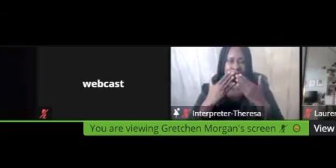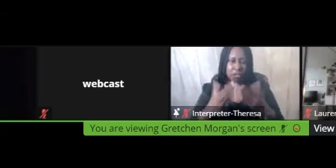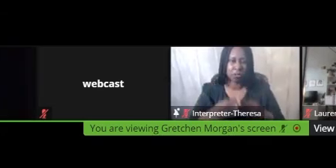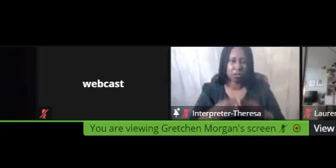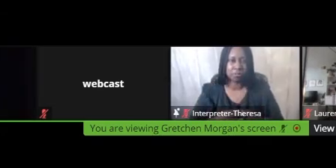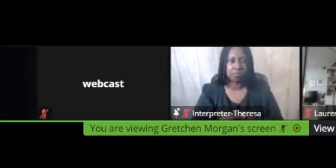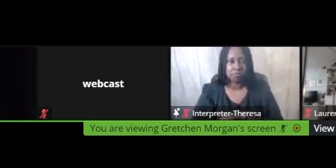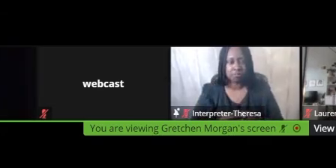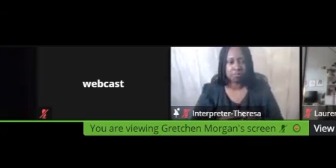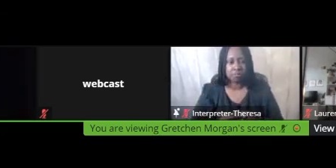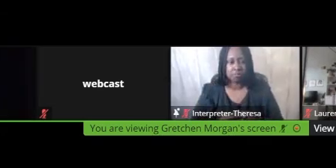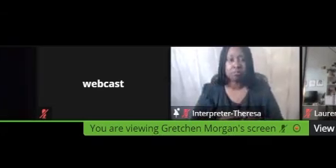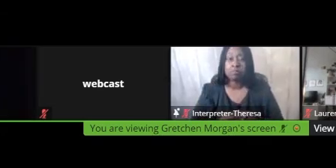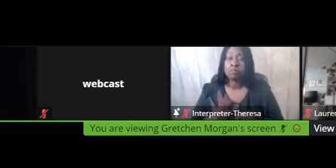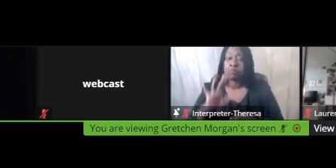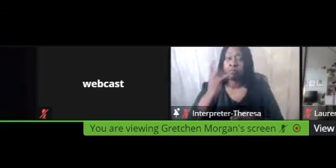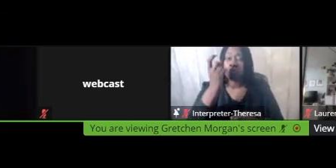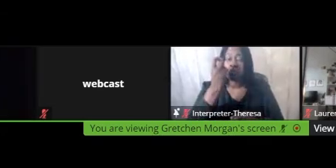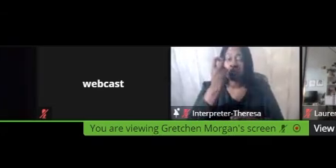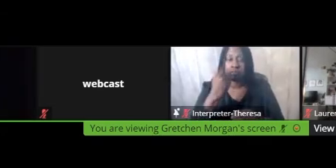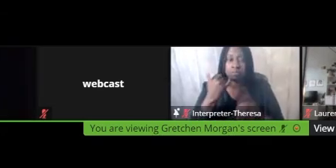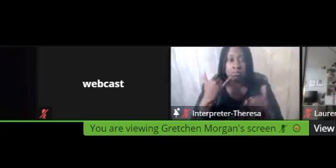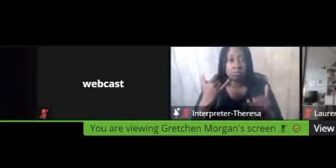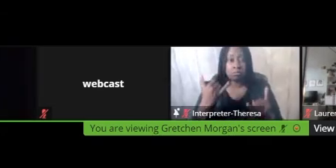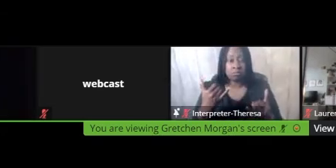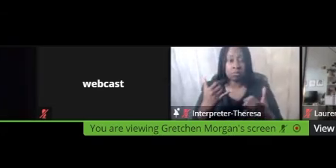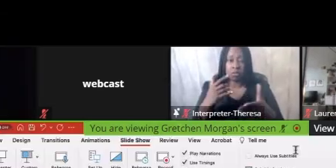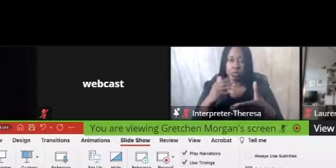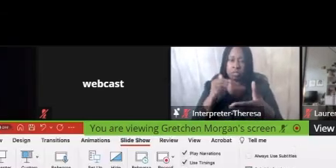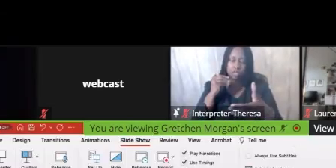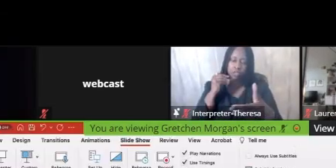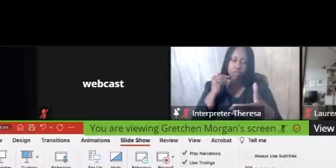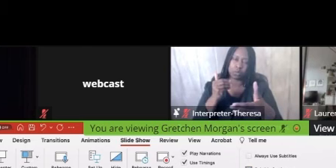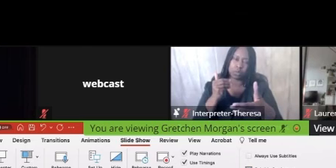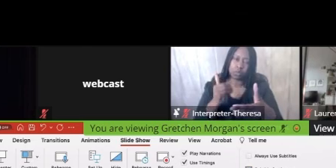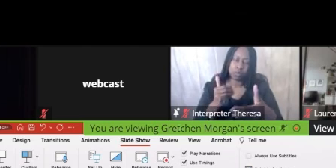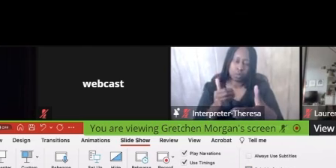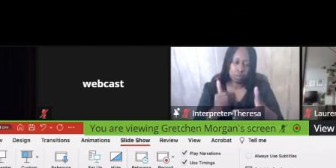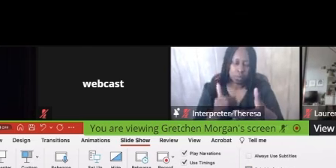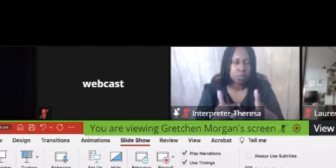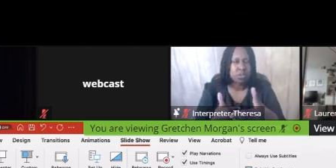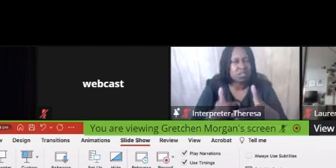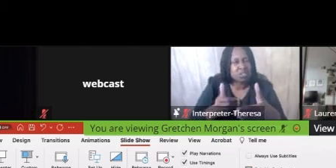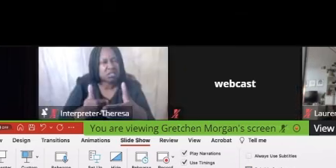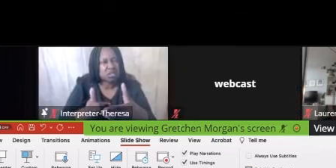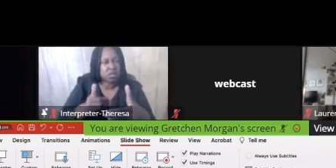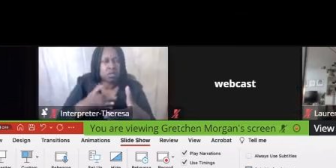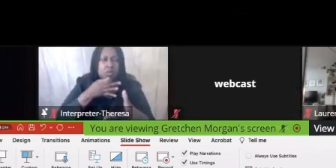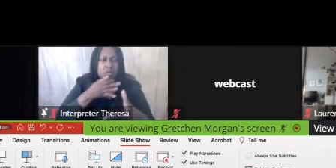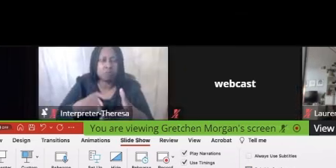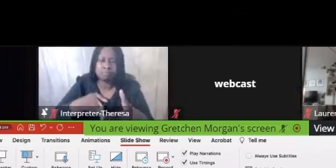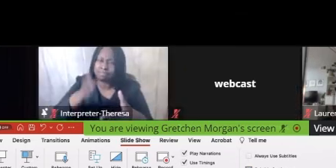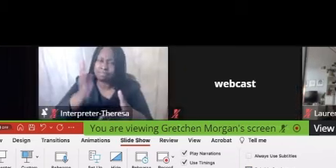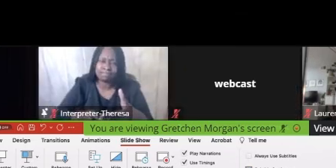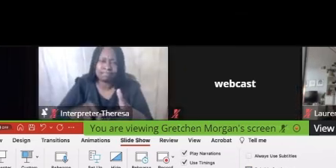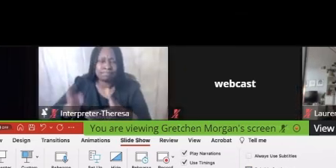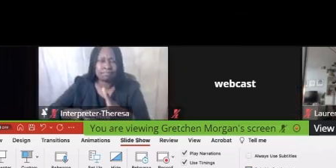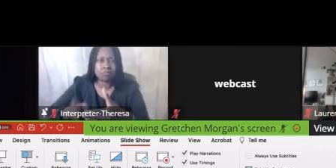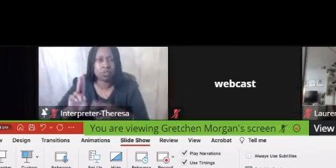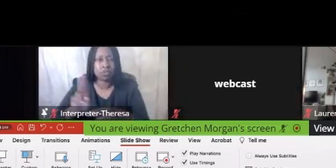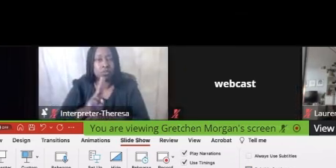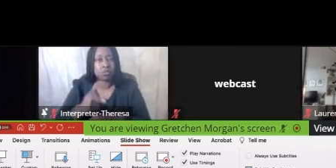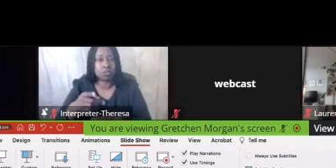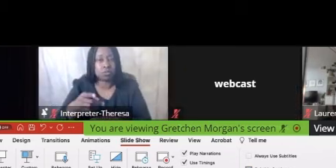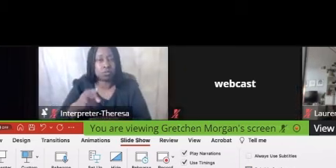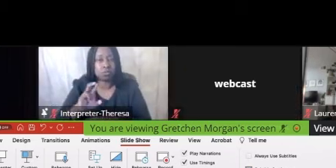We're so close to just having these user profiles done. And the idea though is that you look across all of